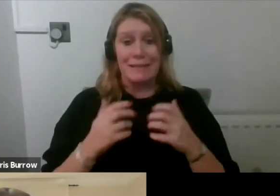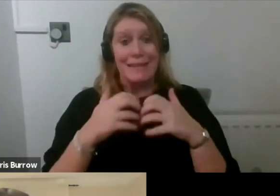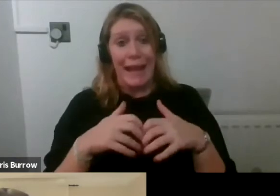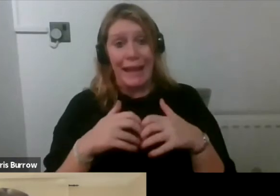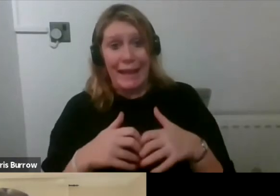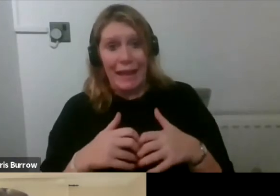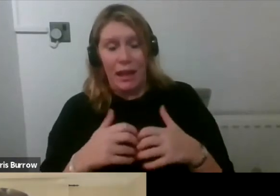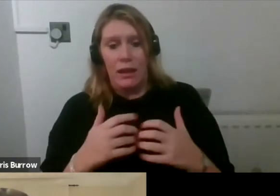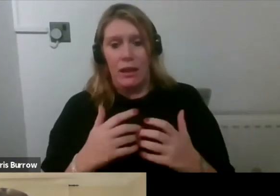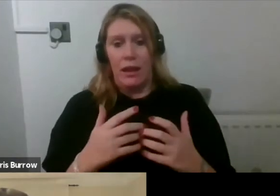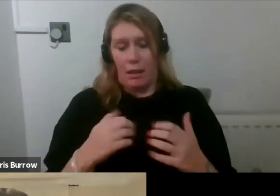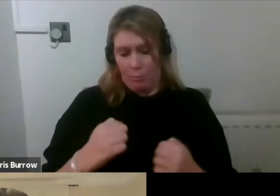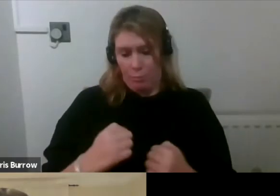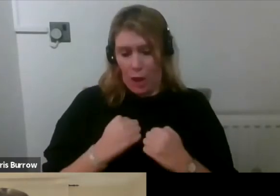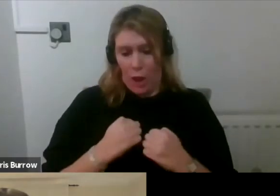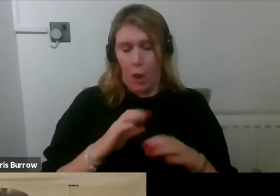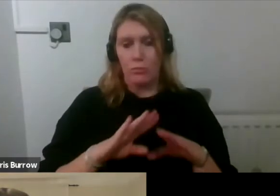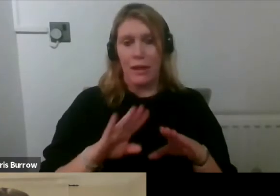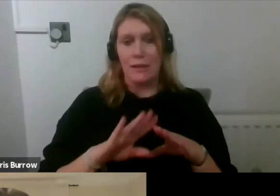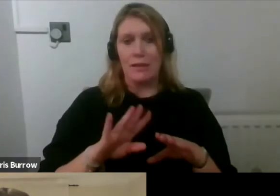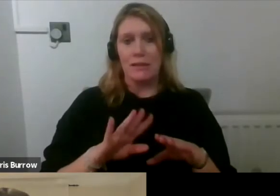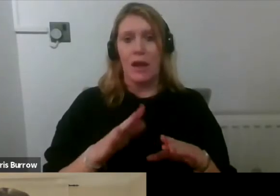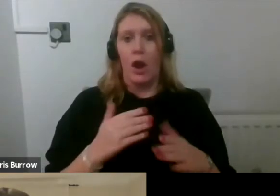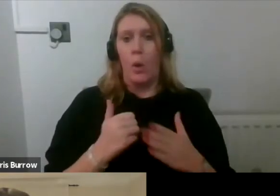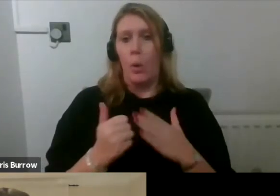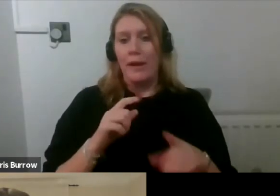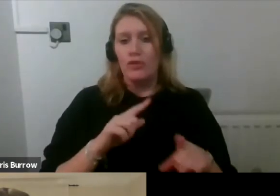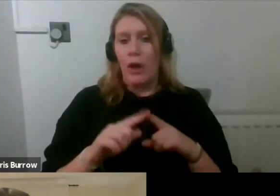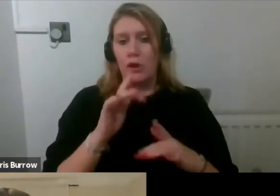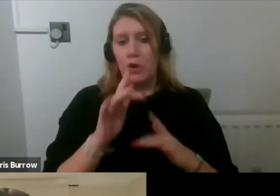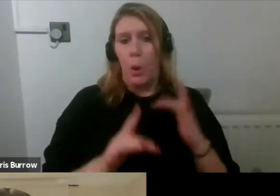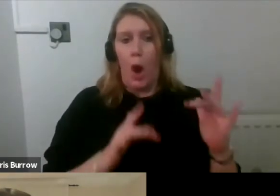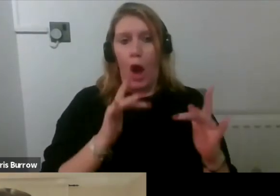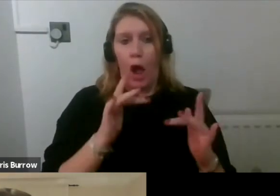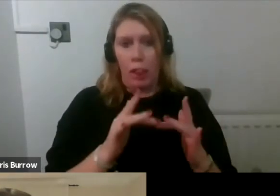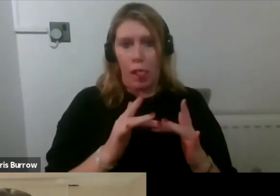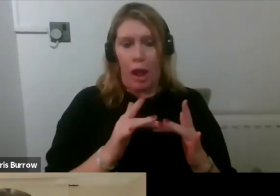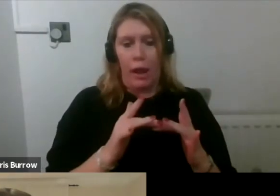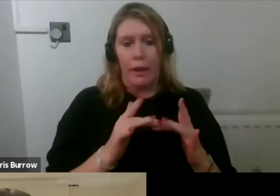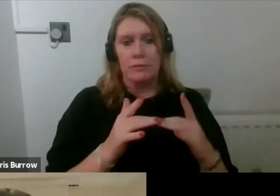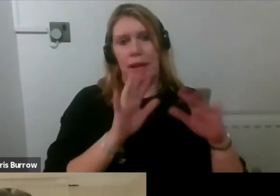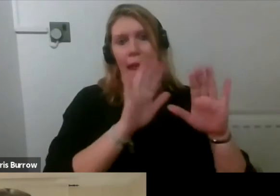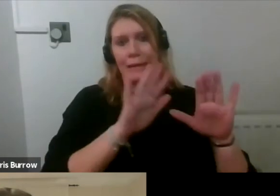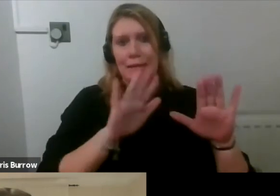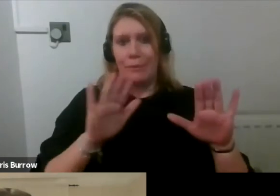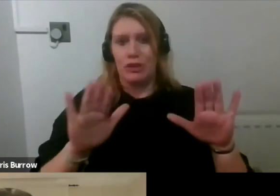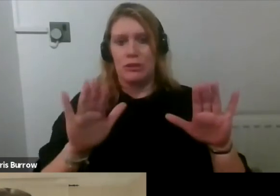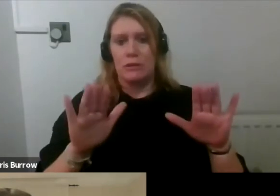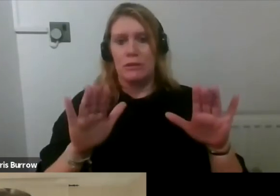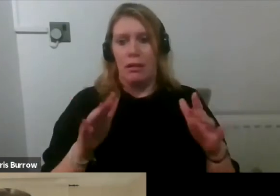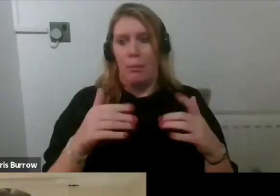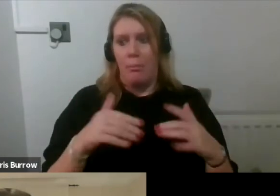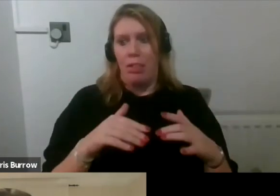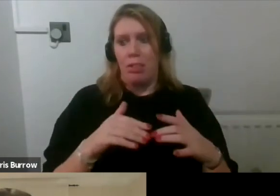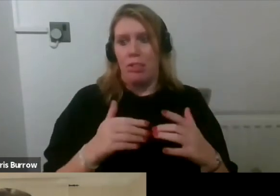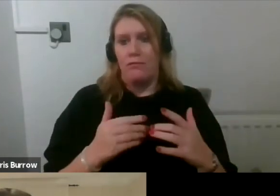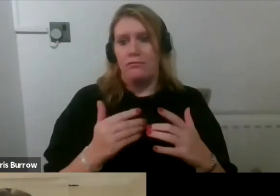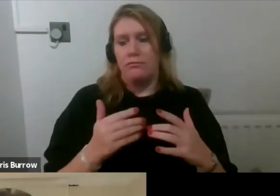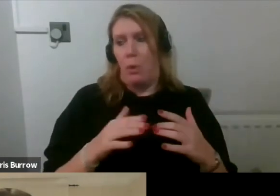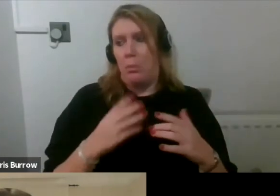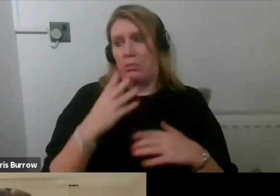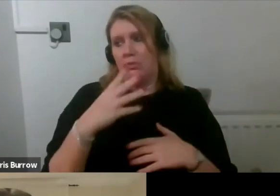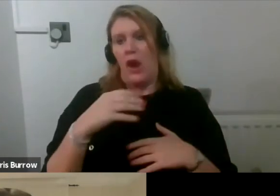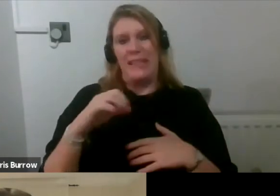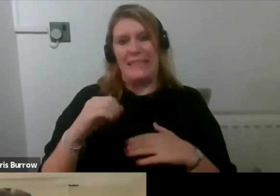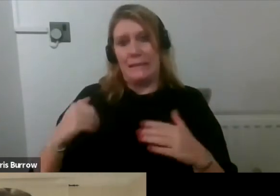practice, I always try and do an online version of my exhibitions, and I have done right since the 90s. But what I find really